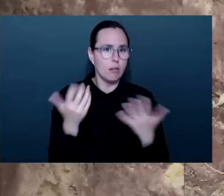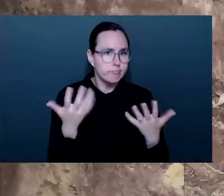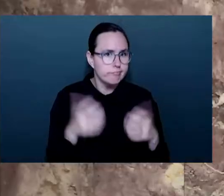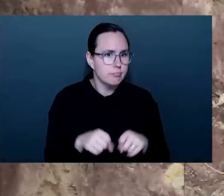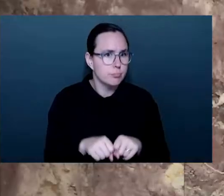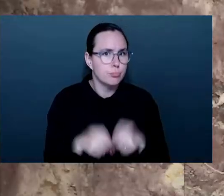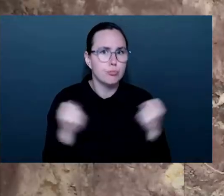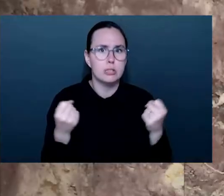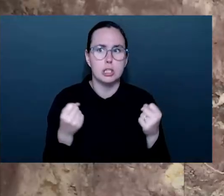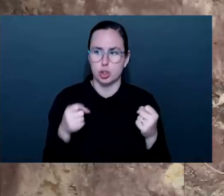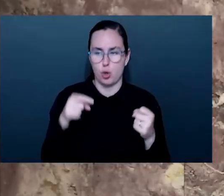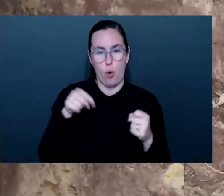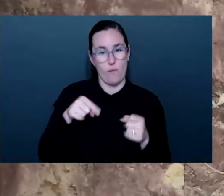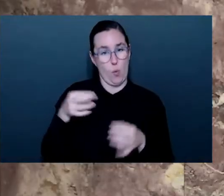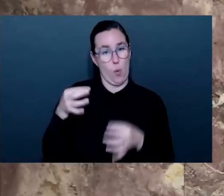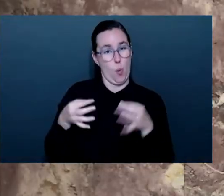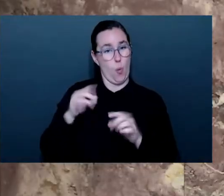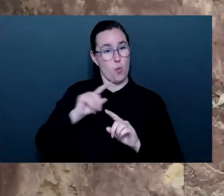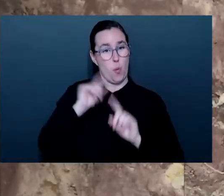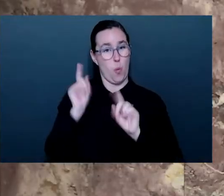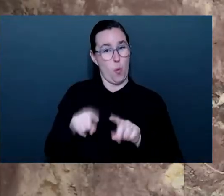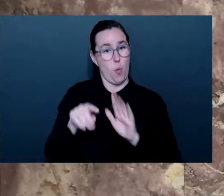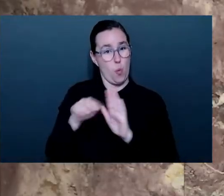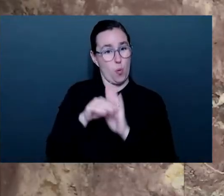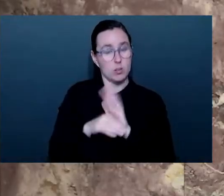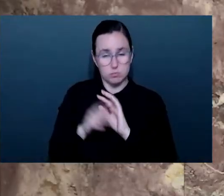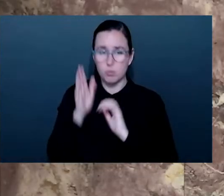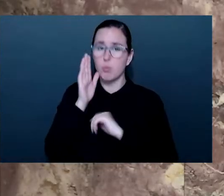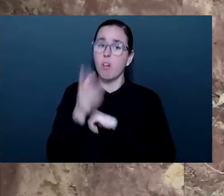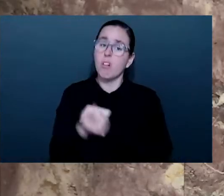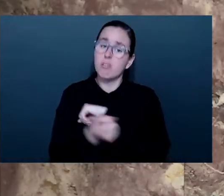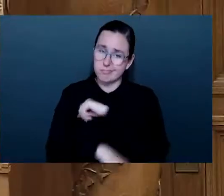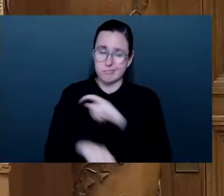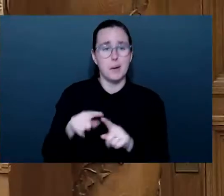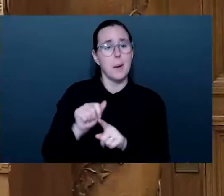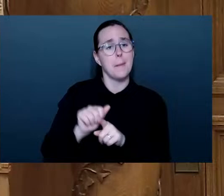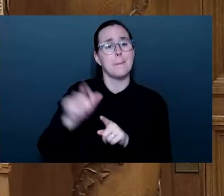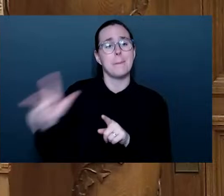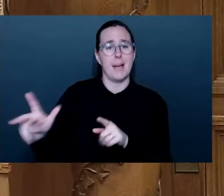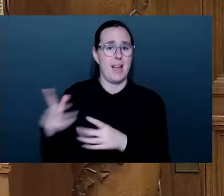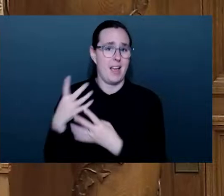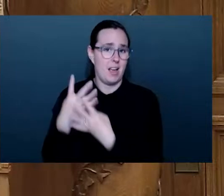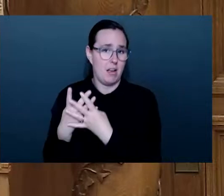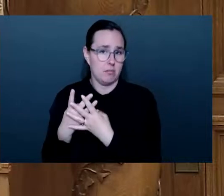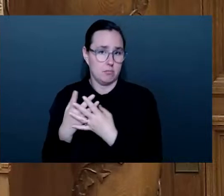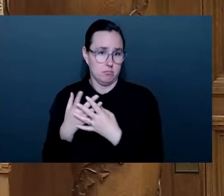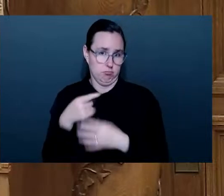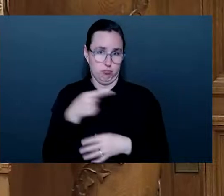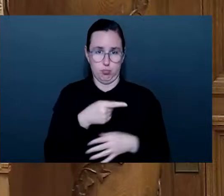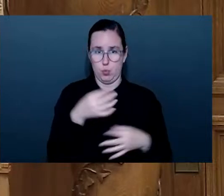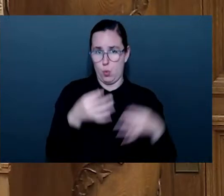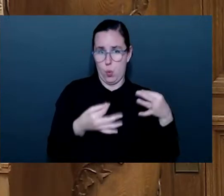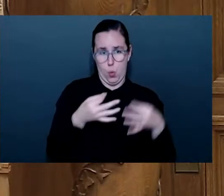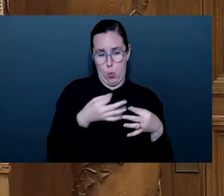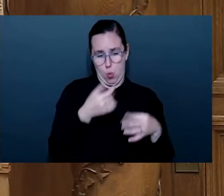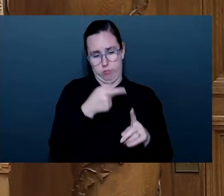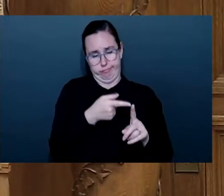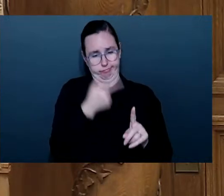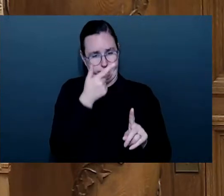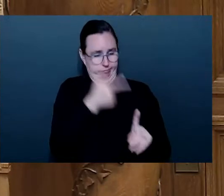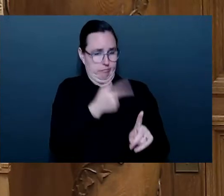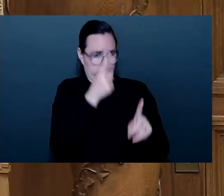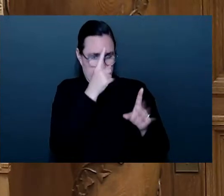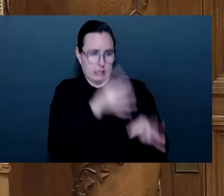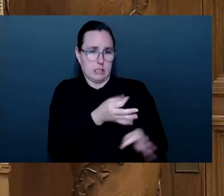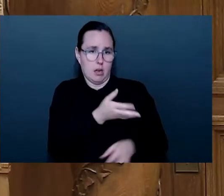custody at the discretion of the courts. Thank you very much. Yeah. Member for West Kelowna